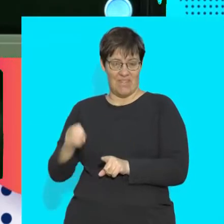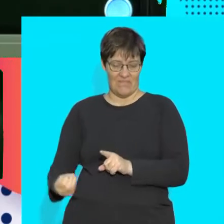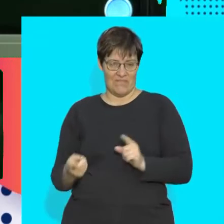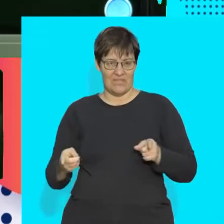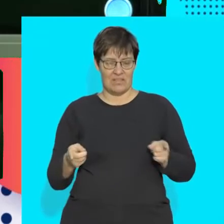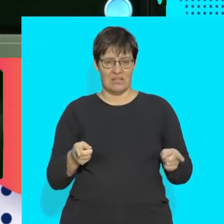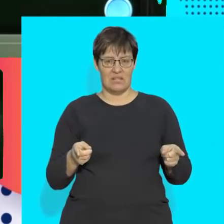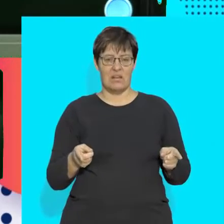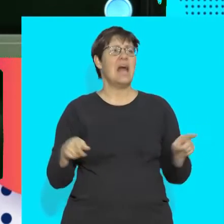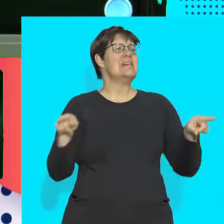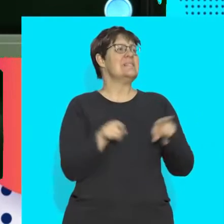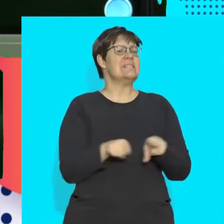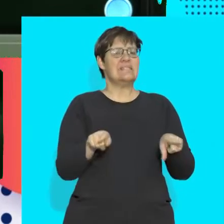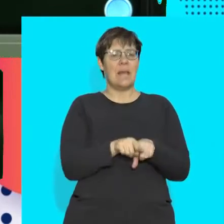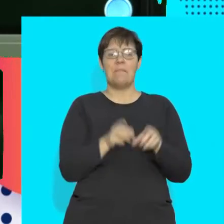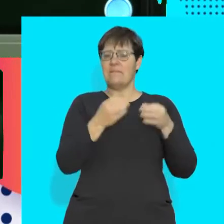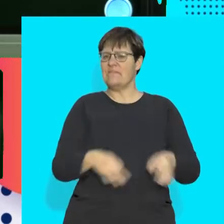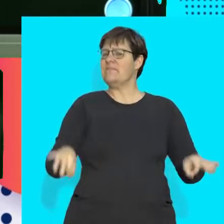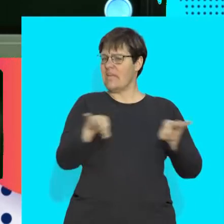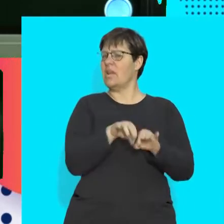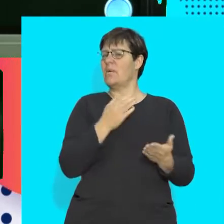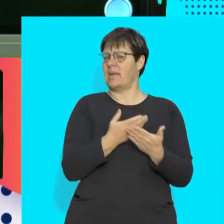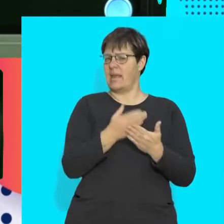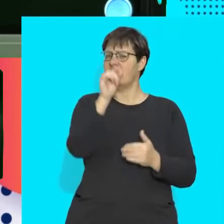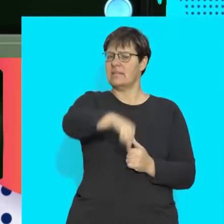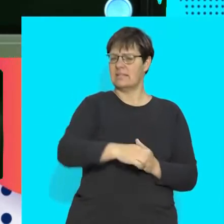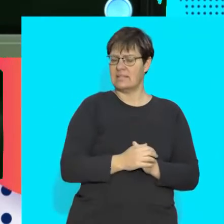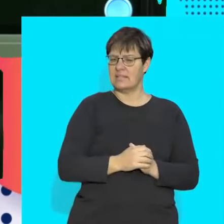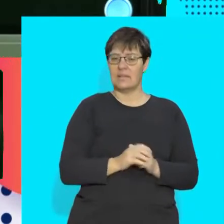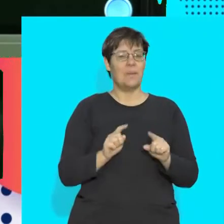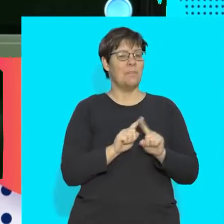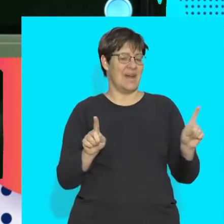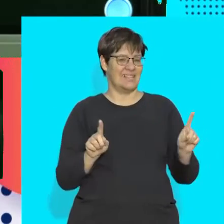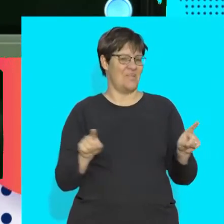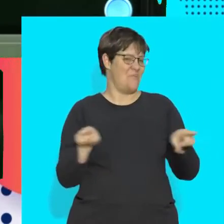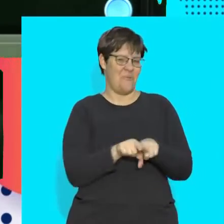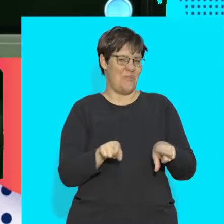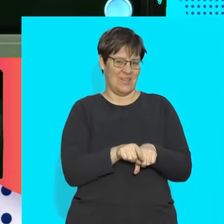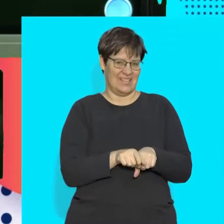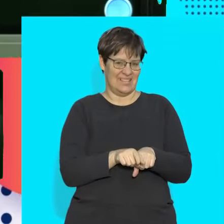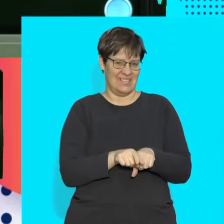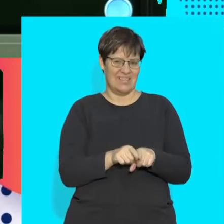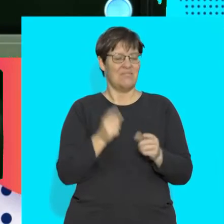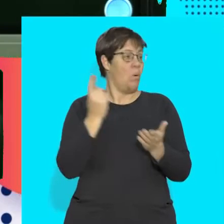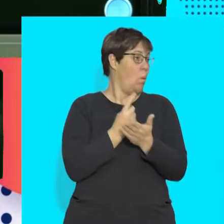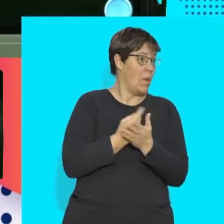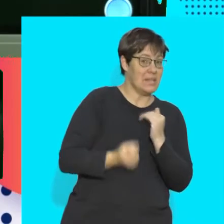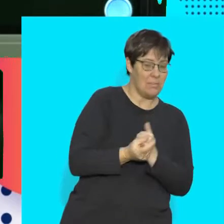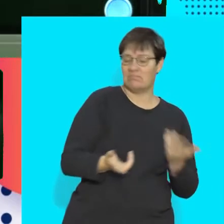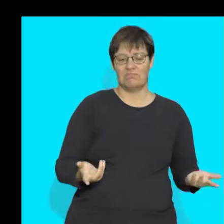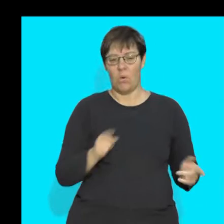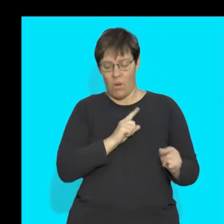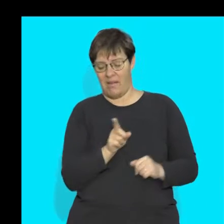They are different. They can have the same value, but they don't always because of the